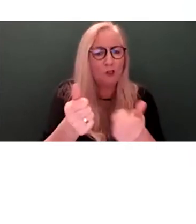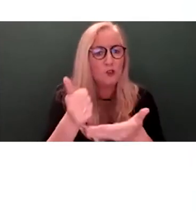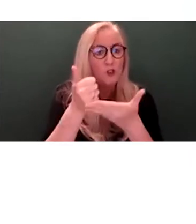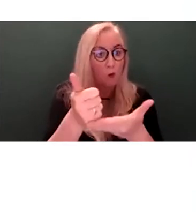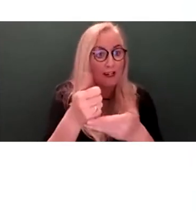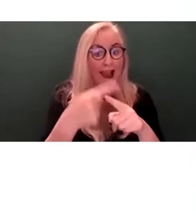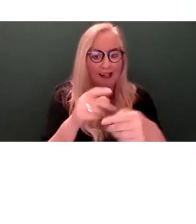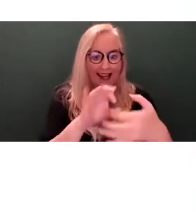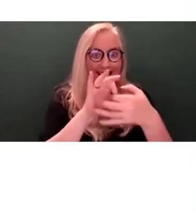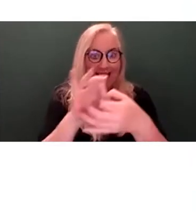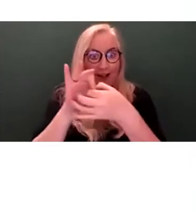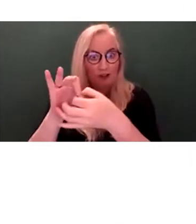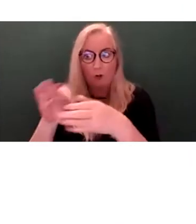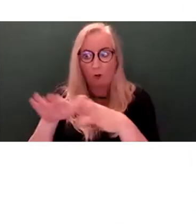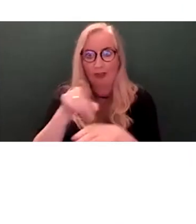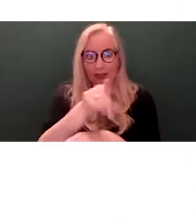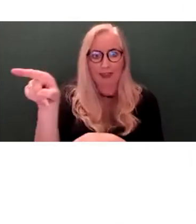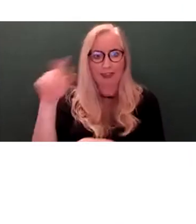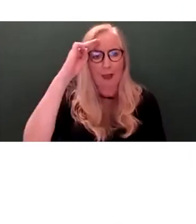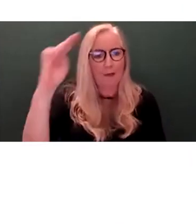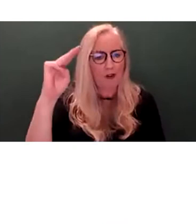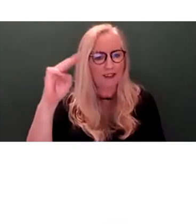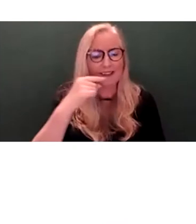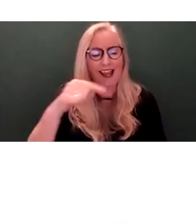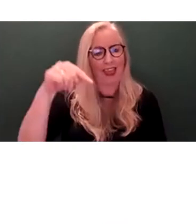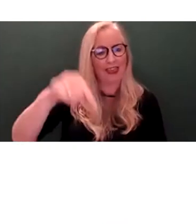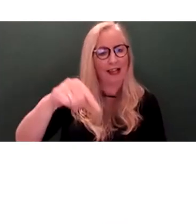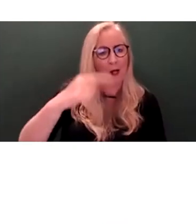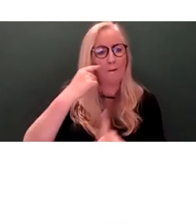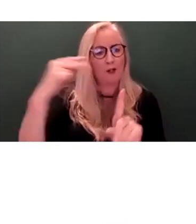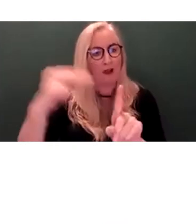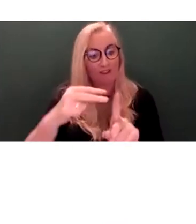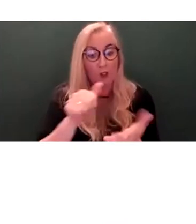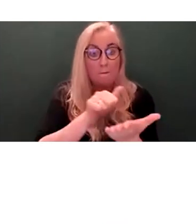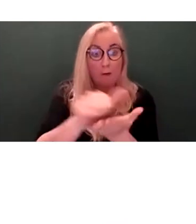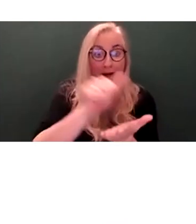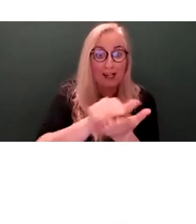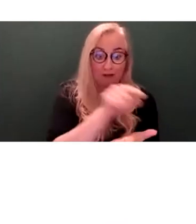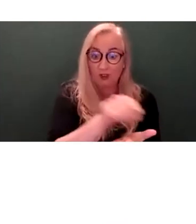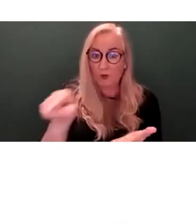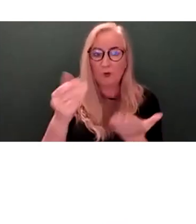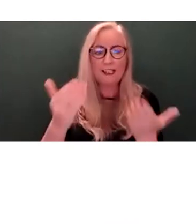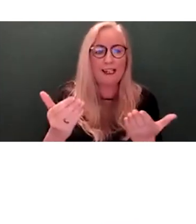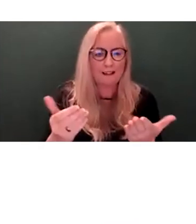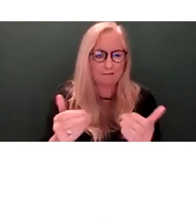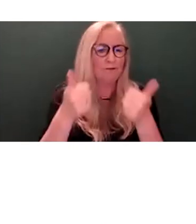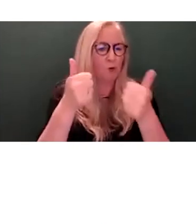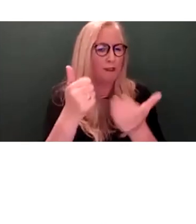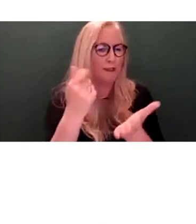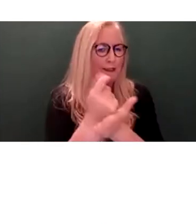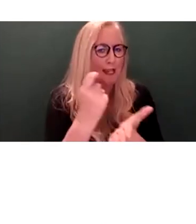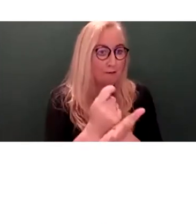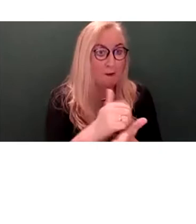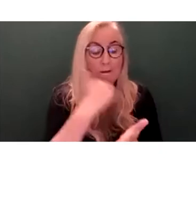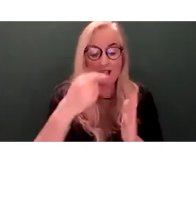engage employers. From that perspective, the publication today is very timely. The